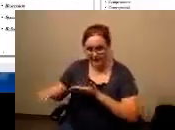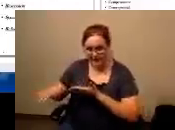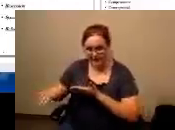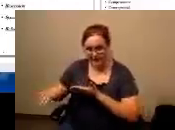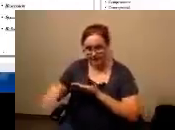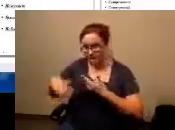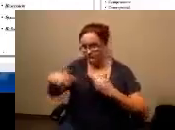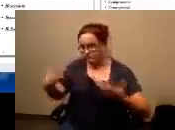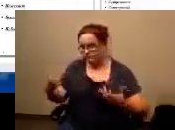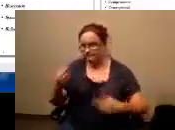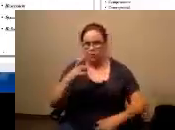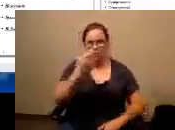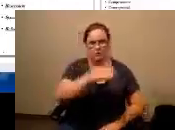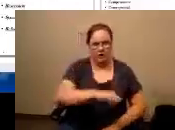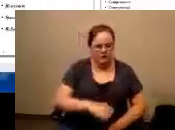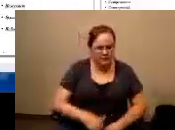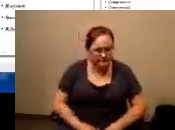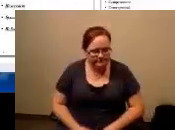or reject it.